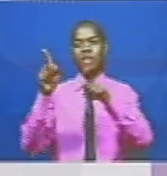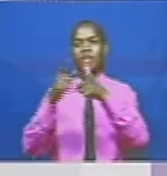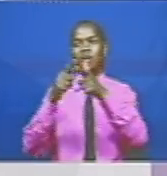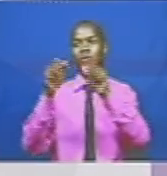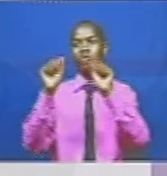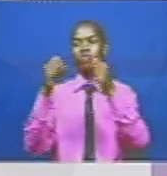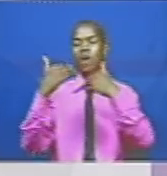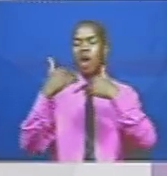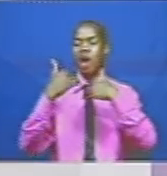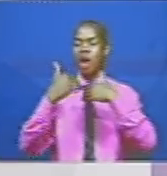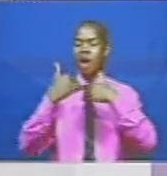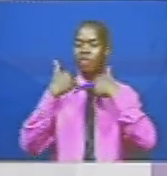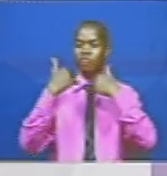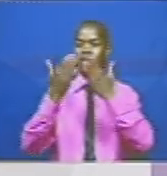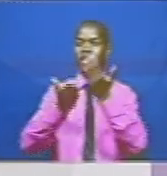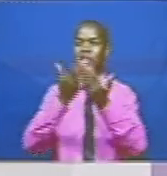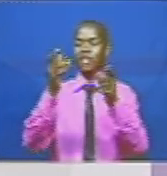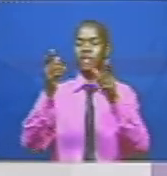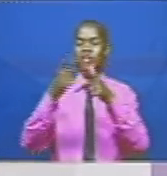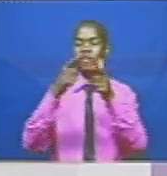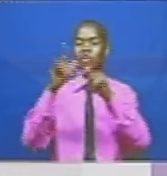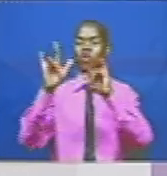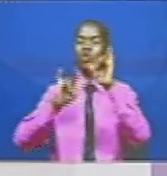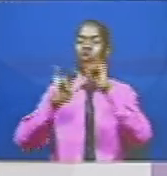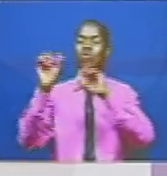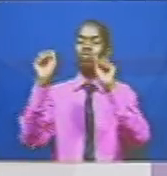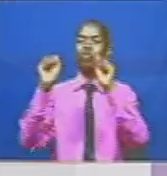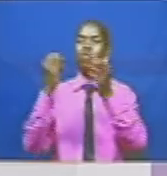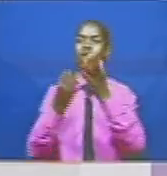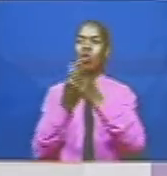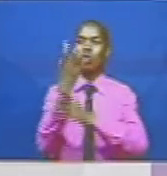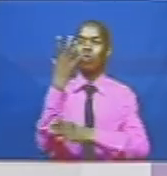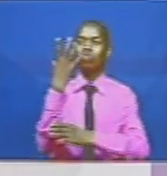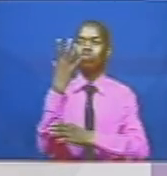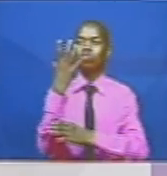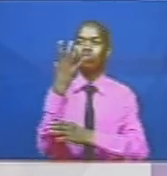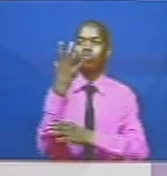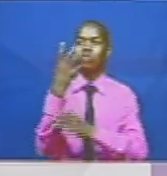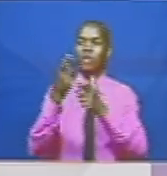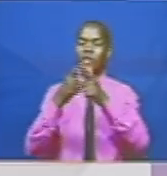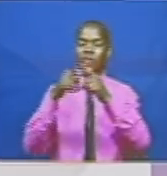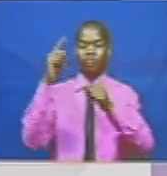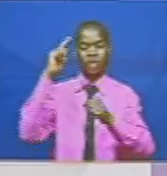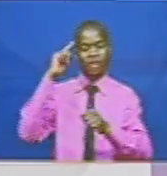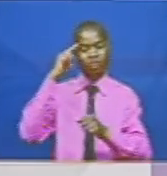us, and tourism will really grow. Apart from that, we need